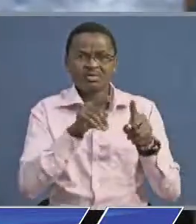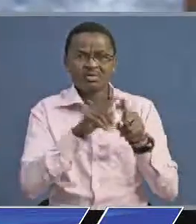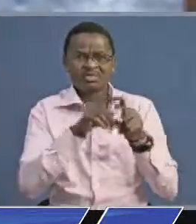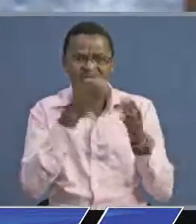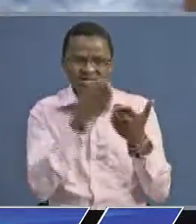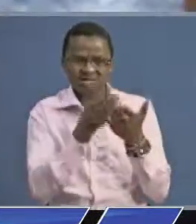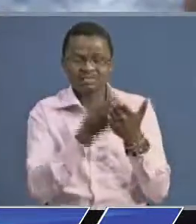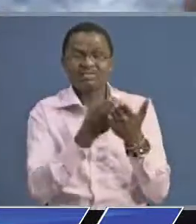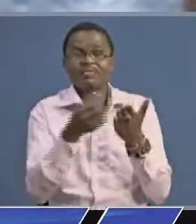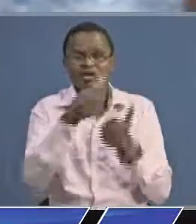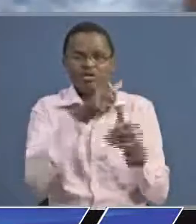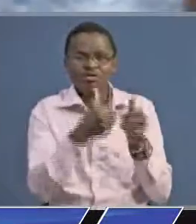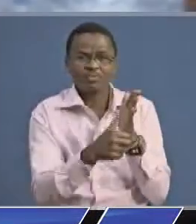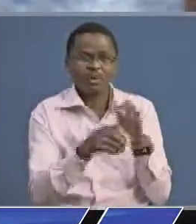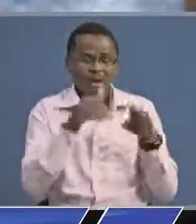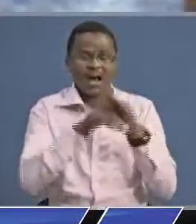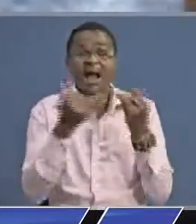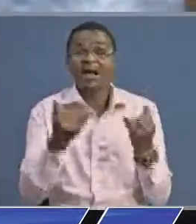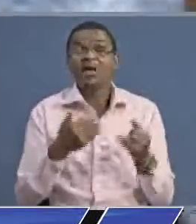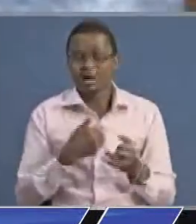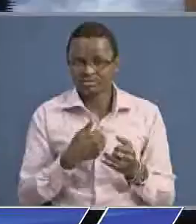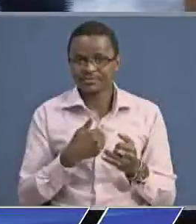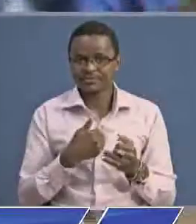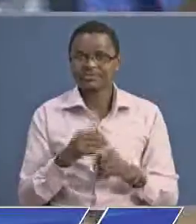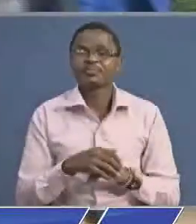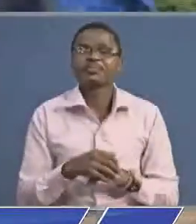economic times are the major problems Kenyans are grappling with.